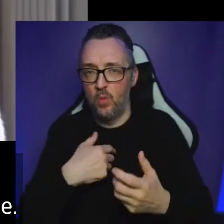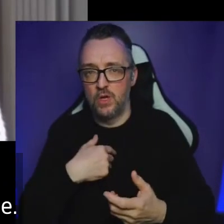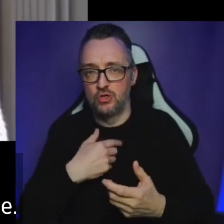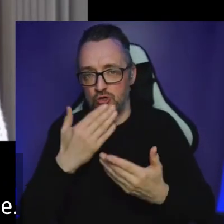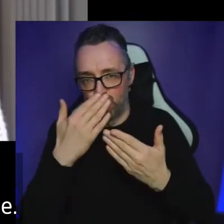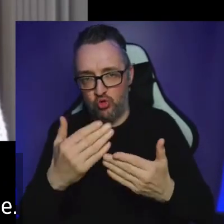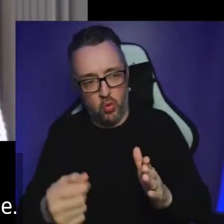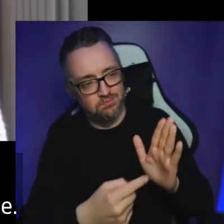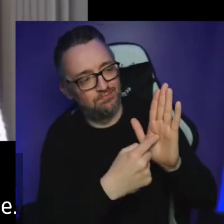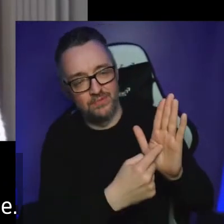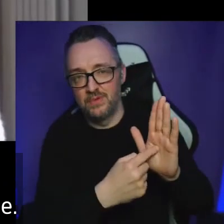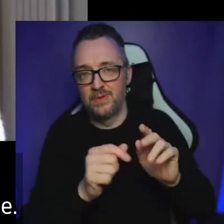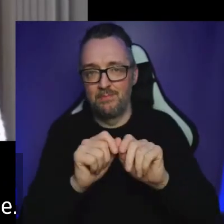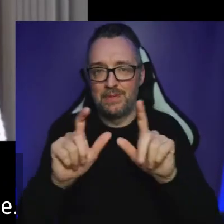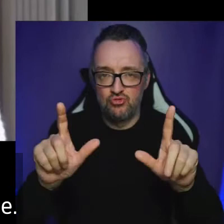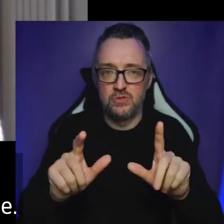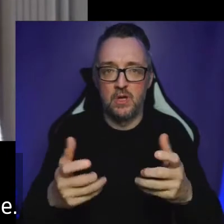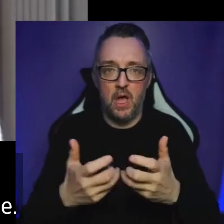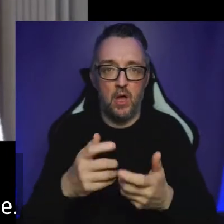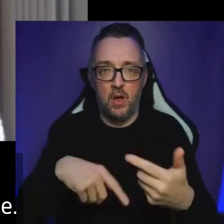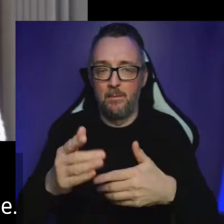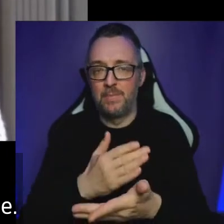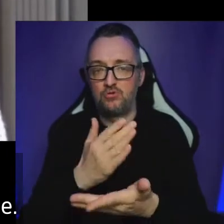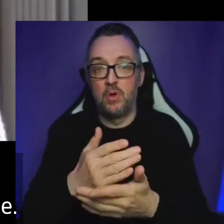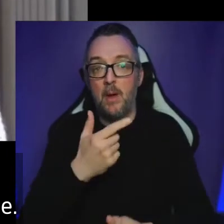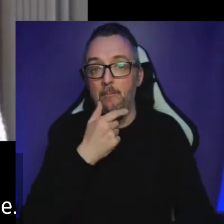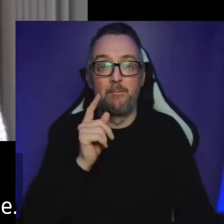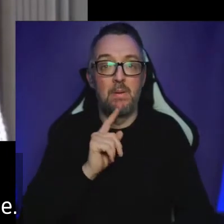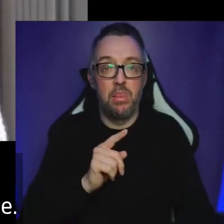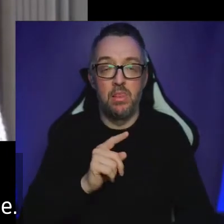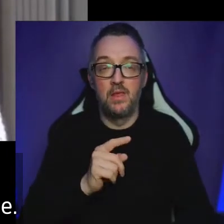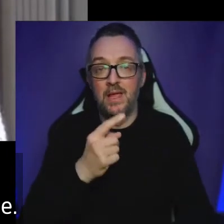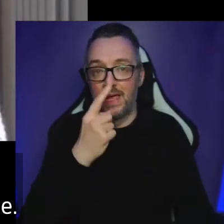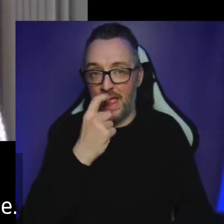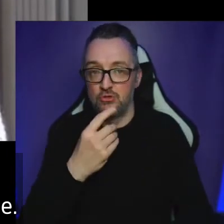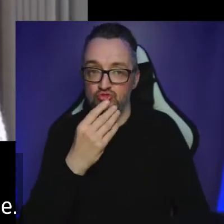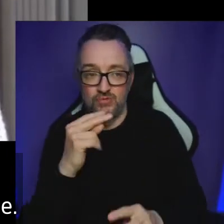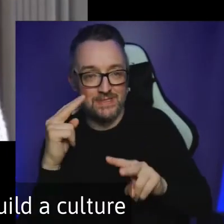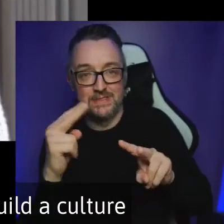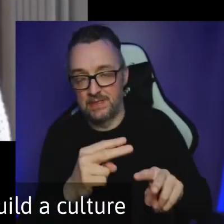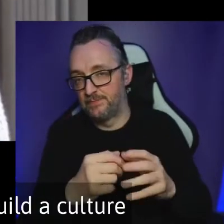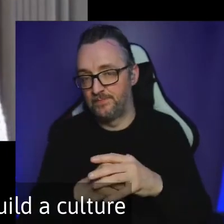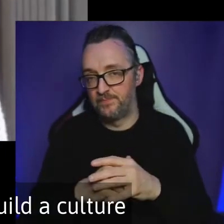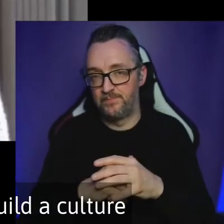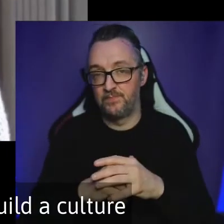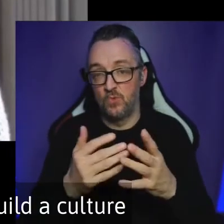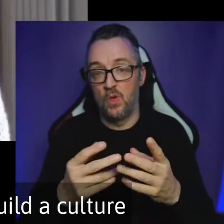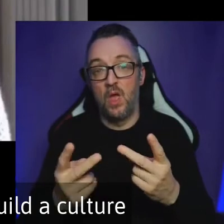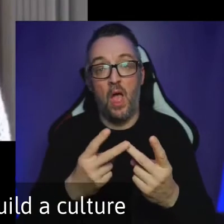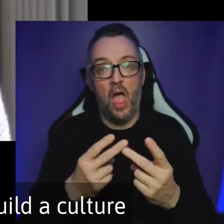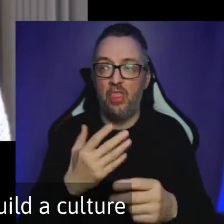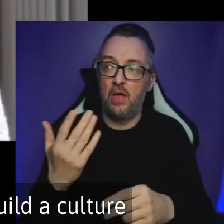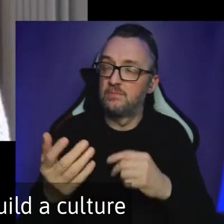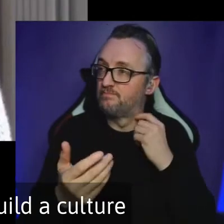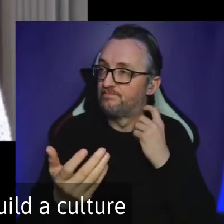images, how we ensure that they're available for people regardless of the assistive technology that we use. The other side, I think, is